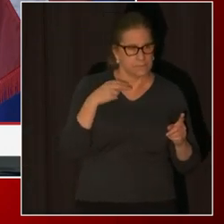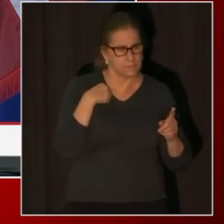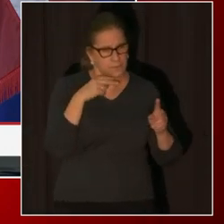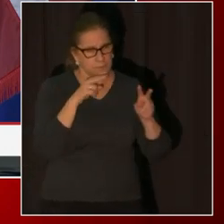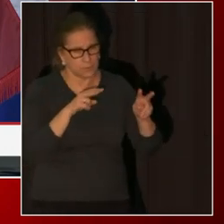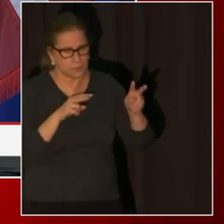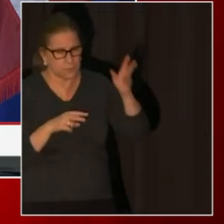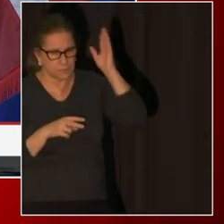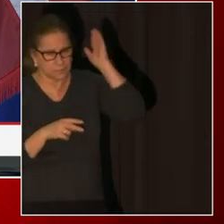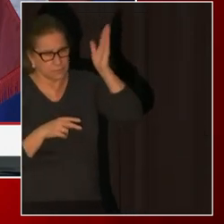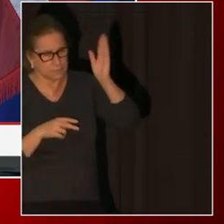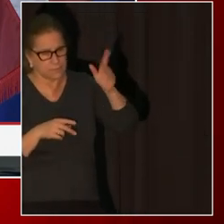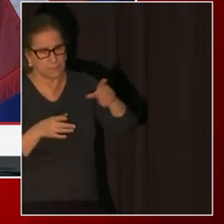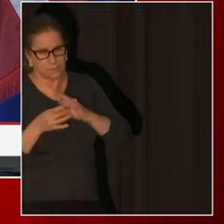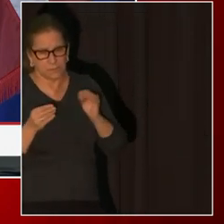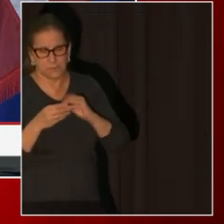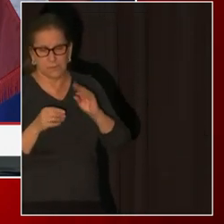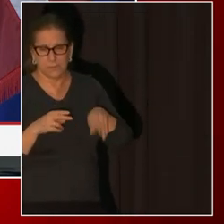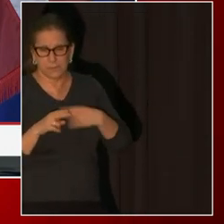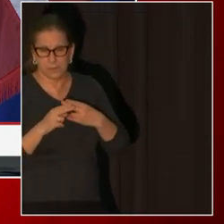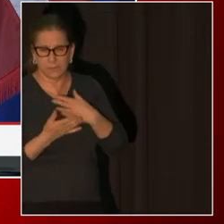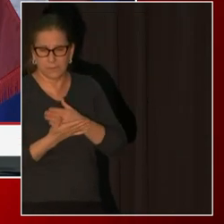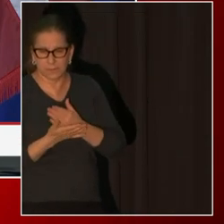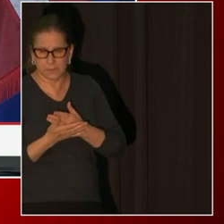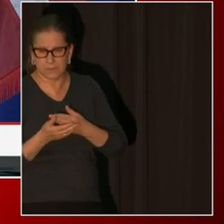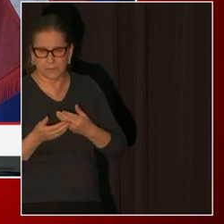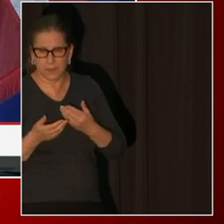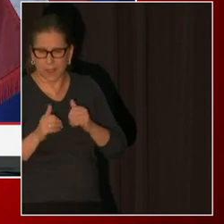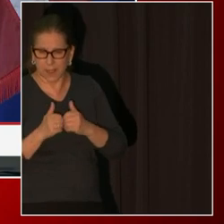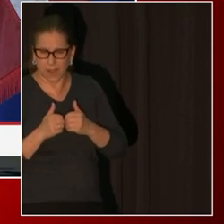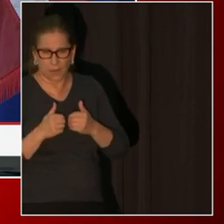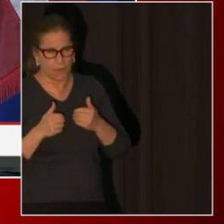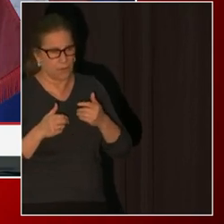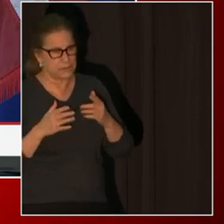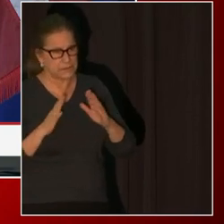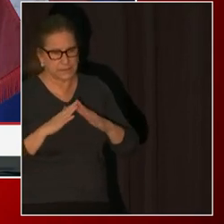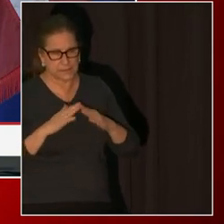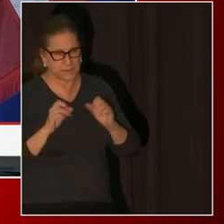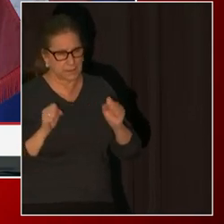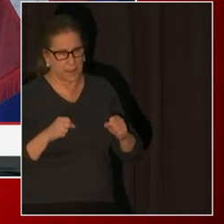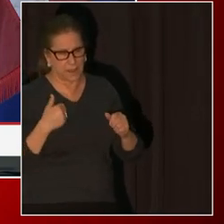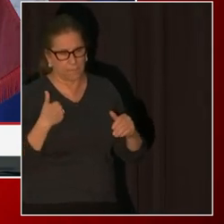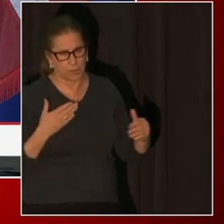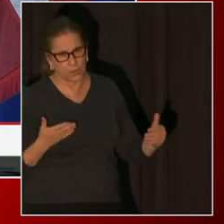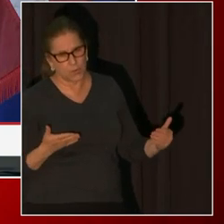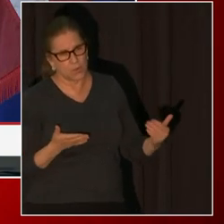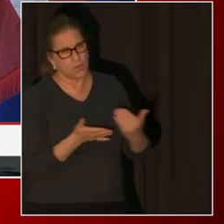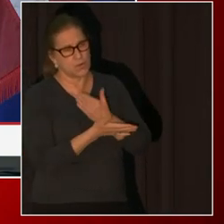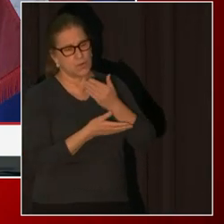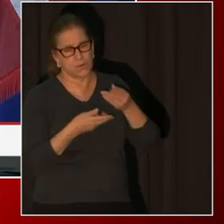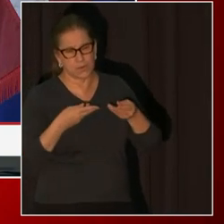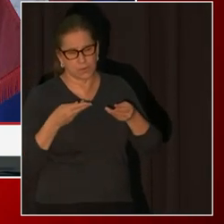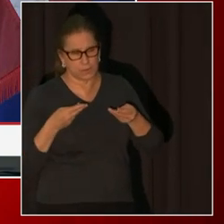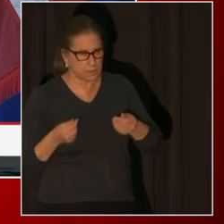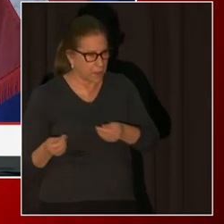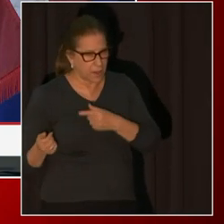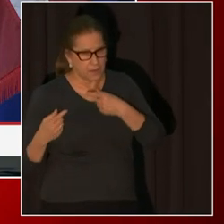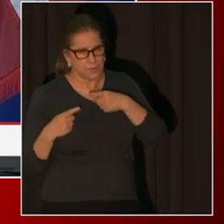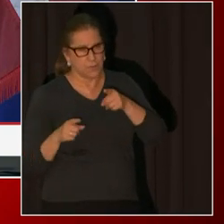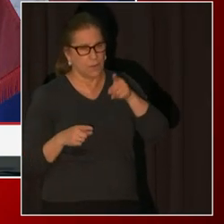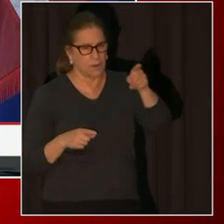able to have so much new spending given how much you had to cut, how much of the reserves you had to